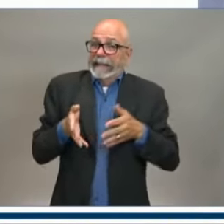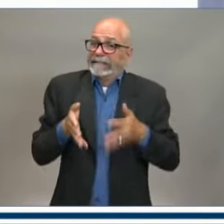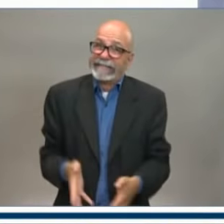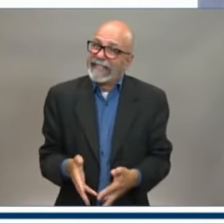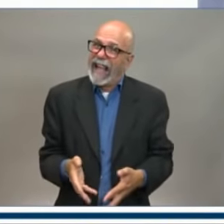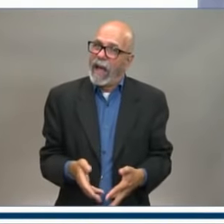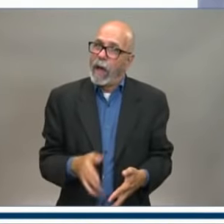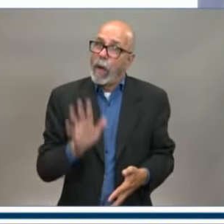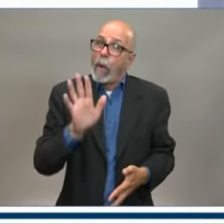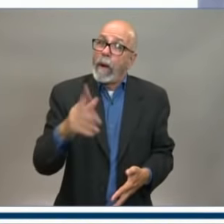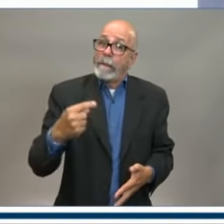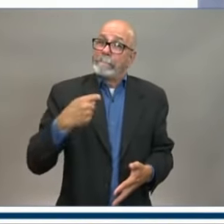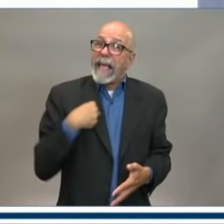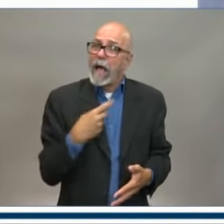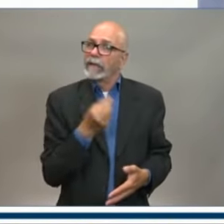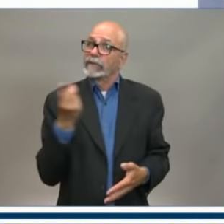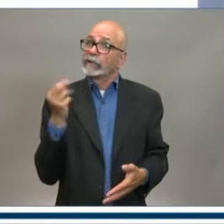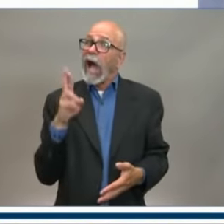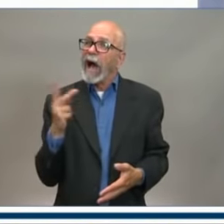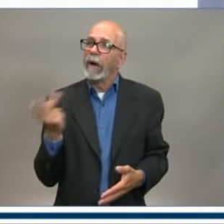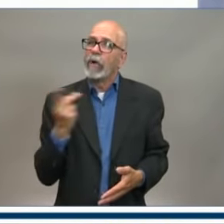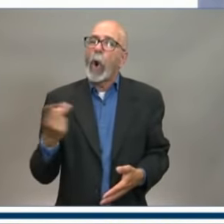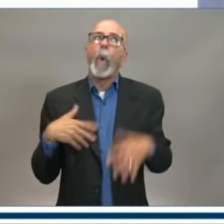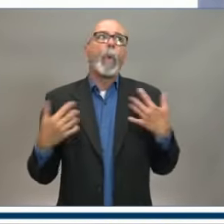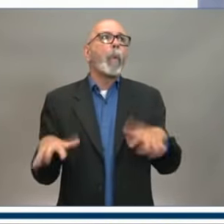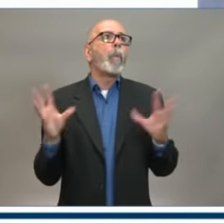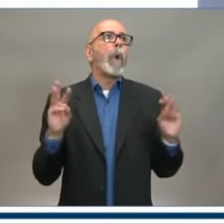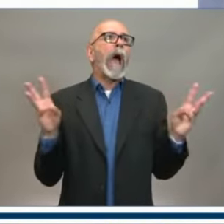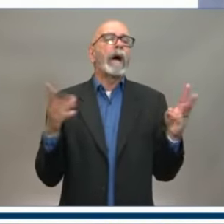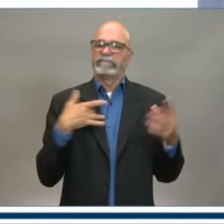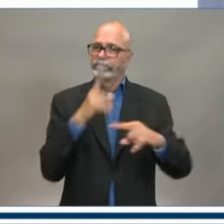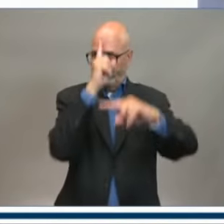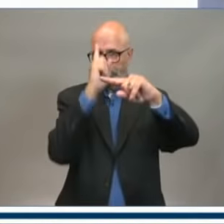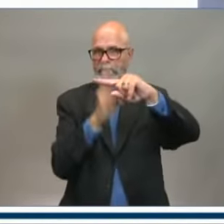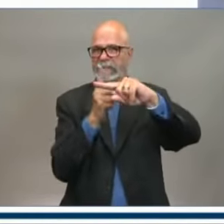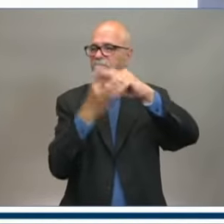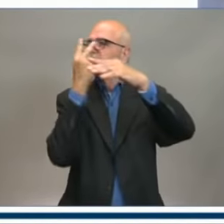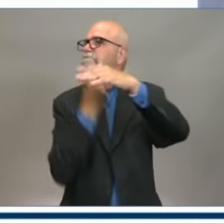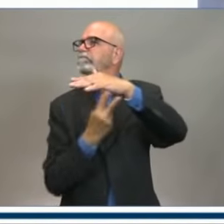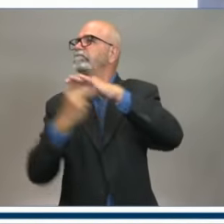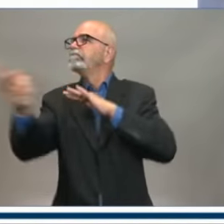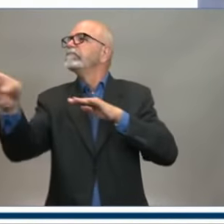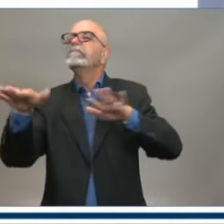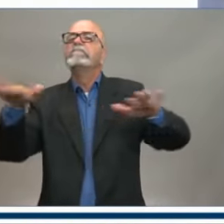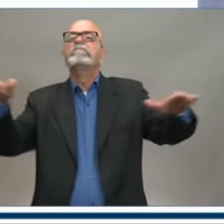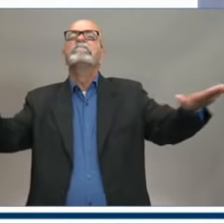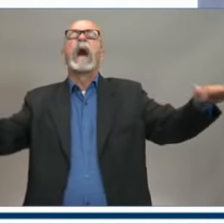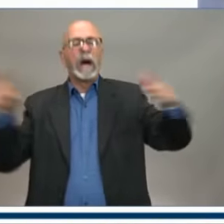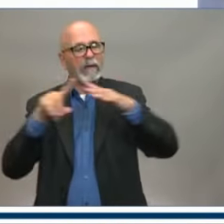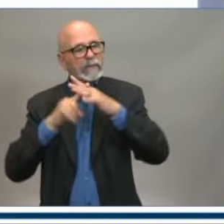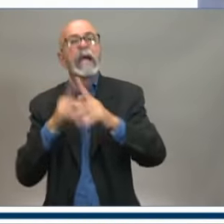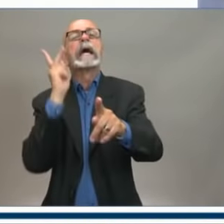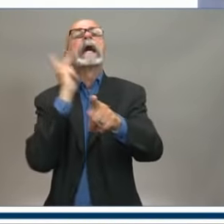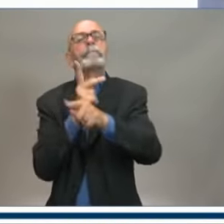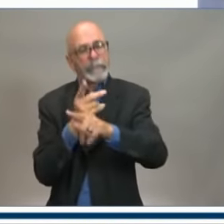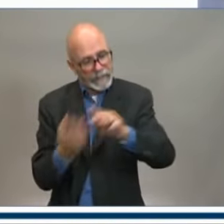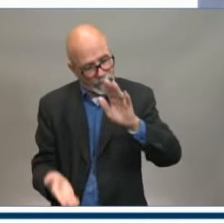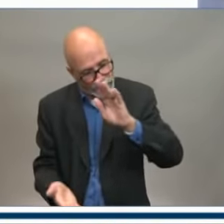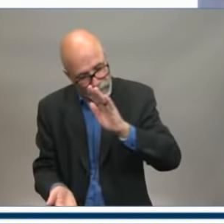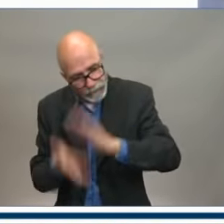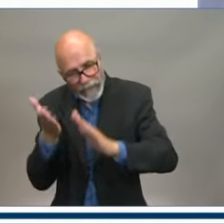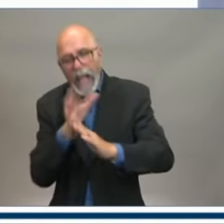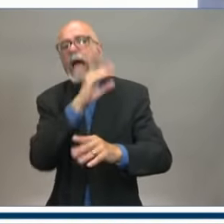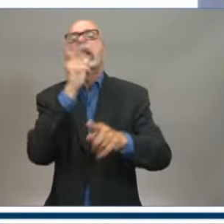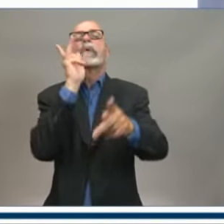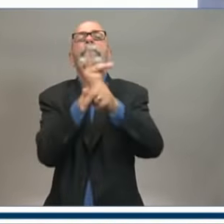very positive about where we are. But I want to reassure everyone, testing will continue, and if we see any sign of